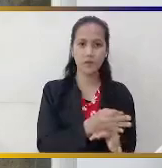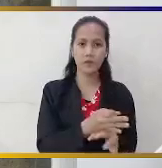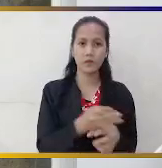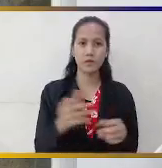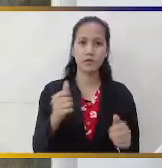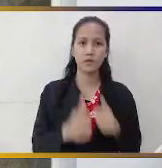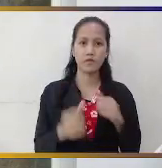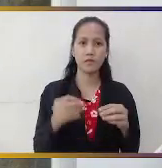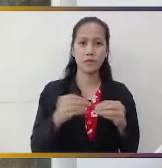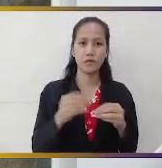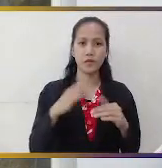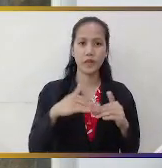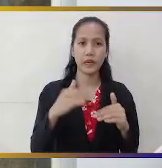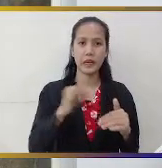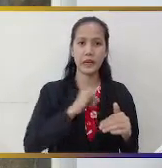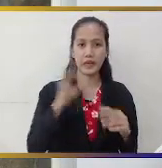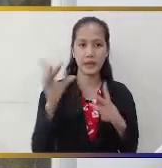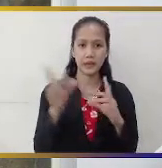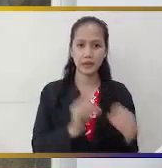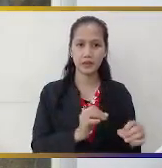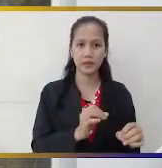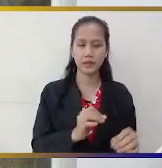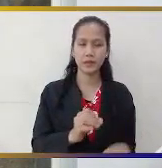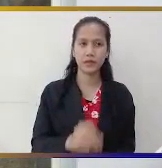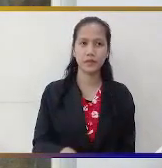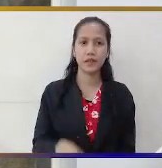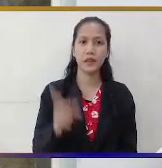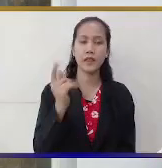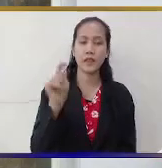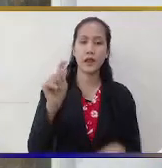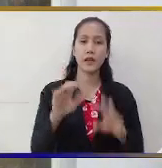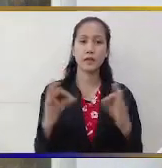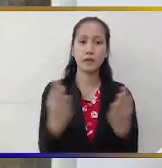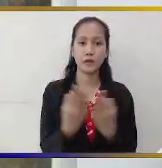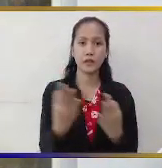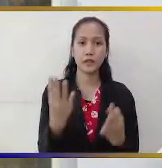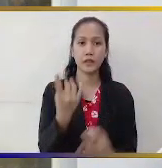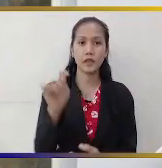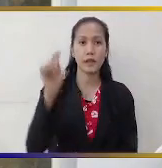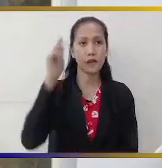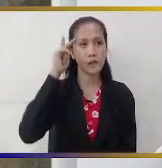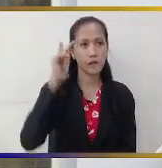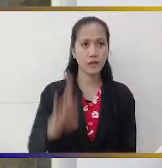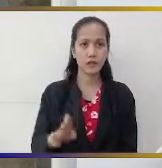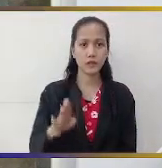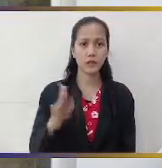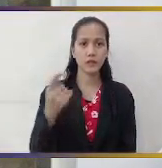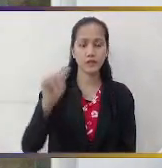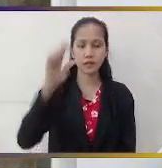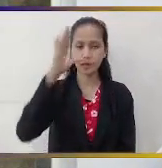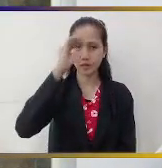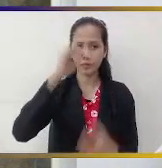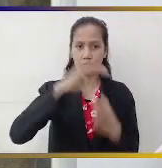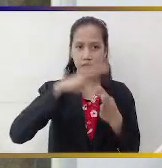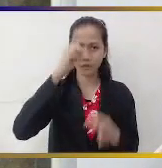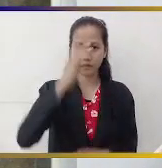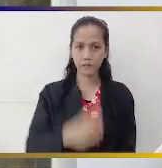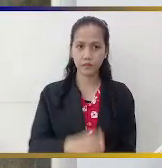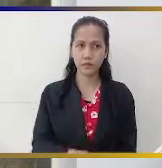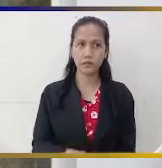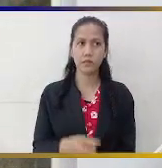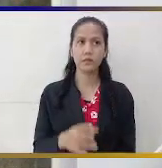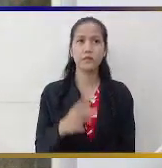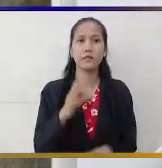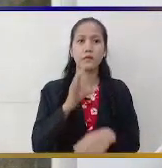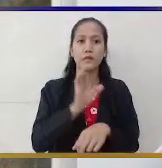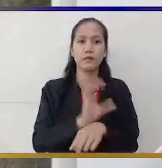Your pastor does. The staff members, the family of pastor, the men of God and ladies of God in this church that have